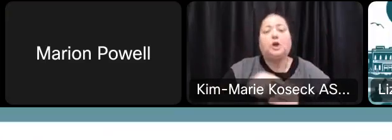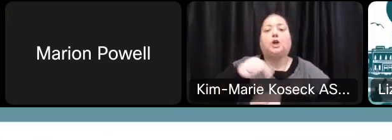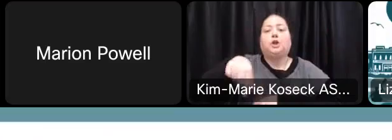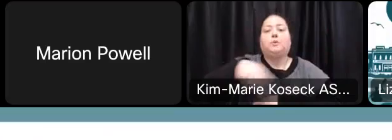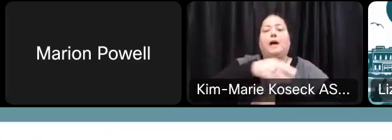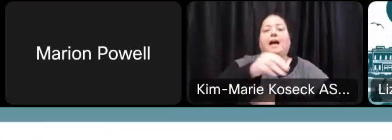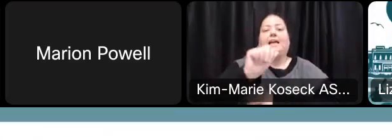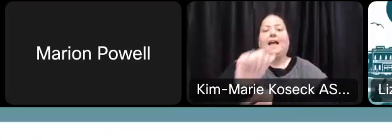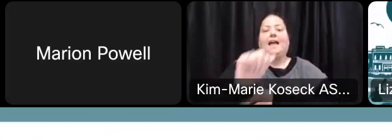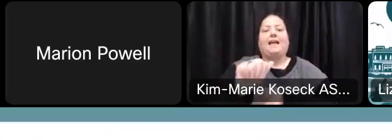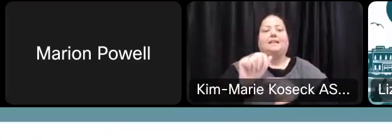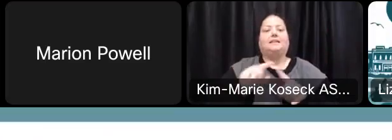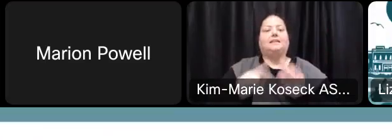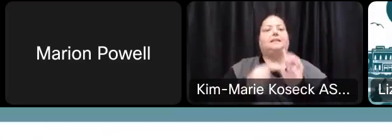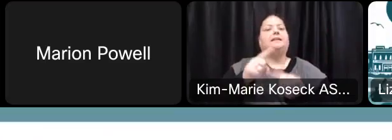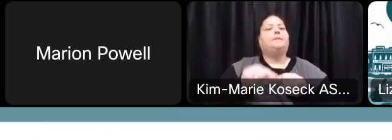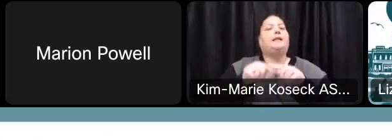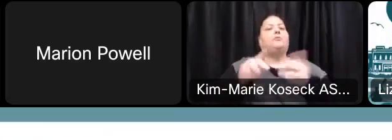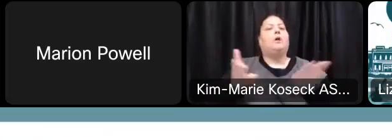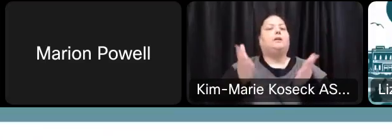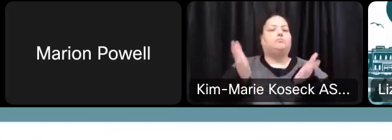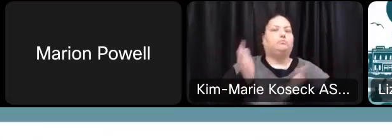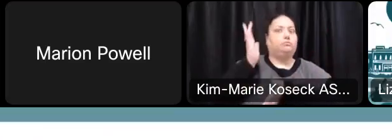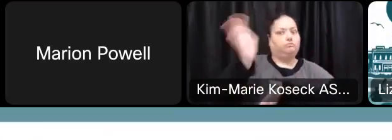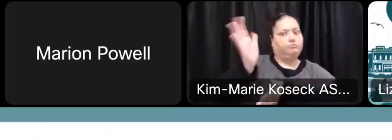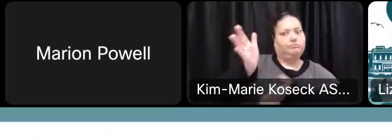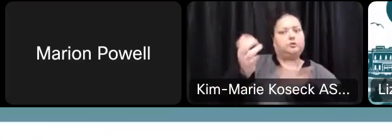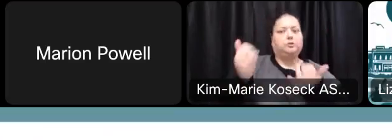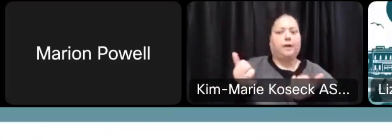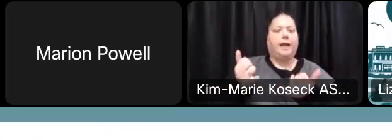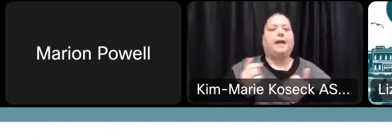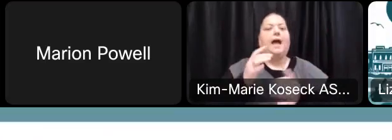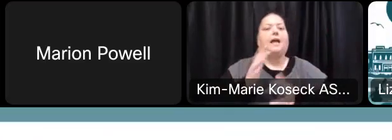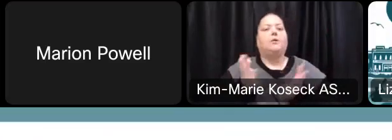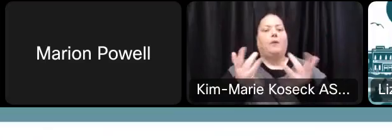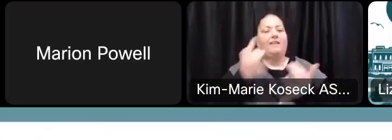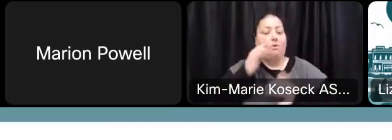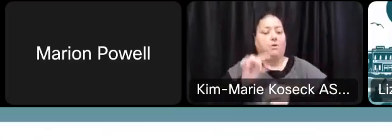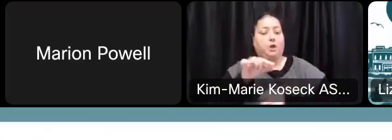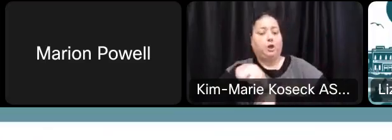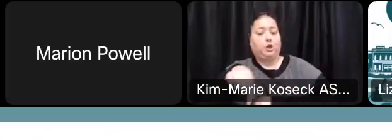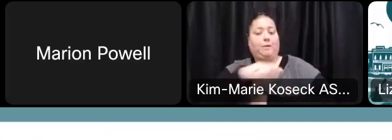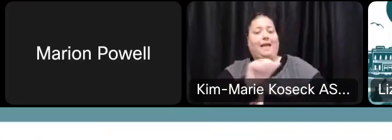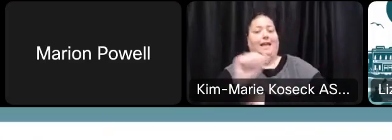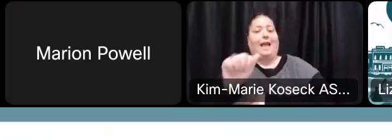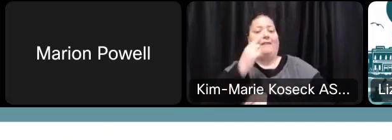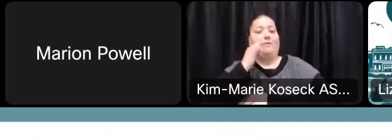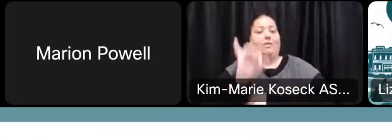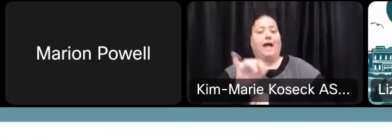what the folks presented on today. So feel free to utilize the chat and Q&A for that as well.